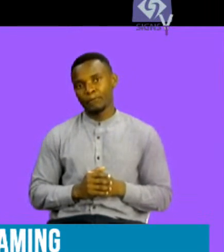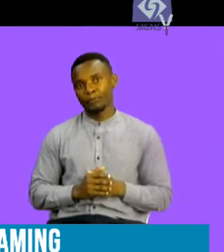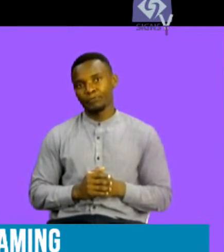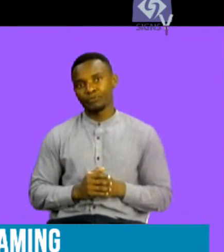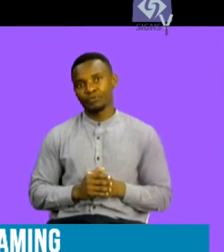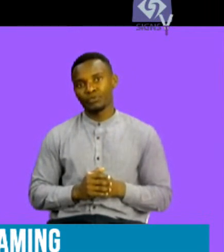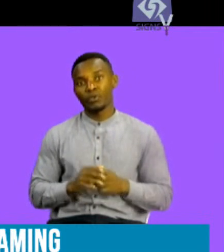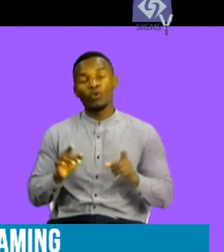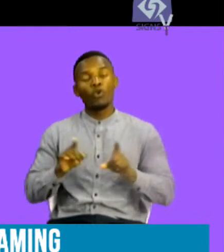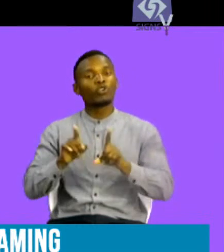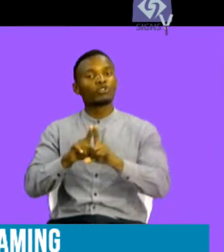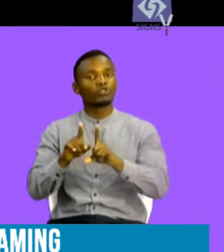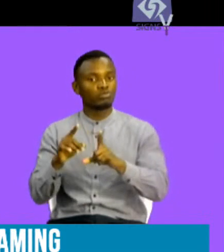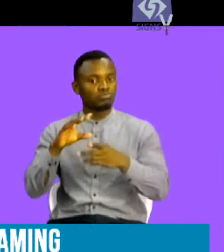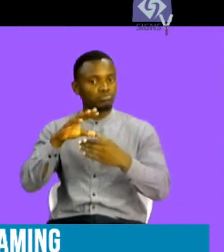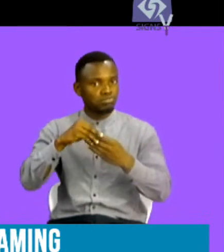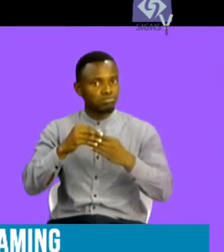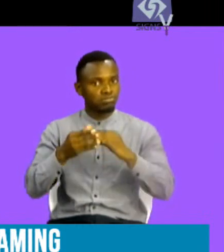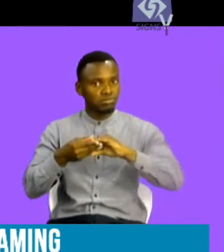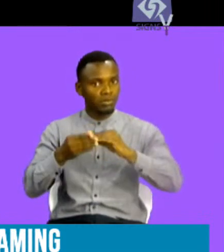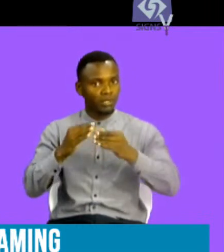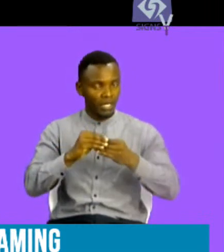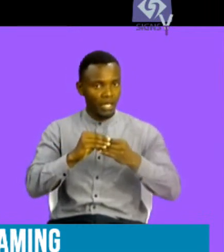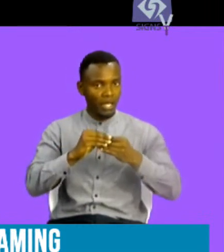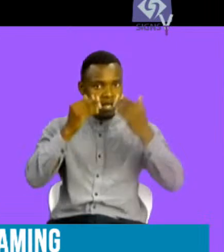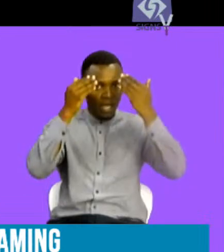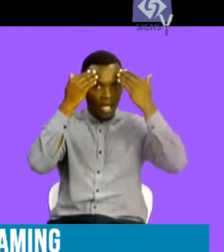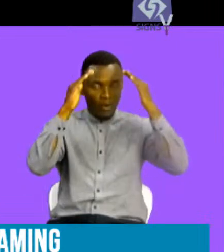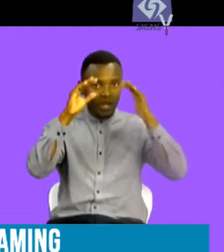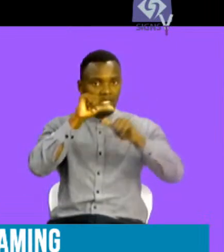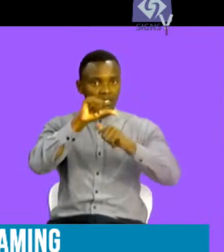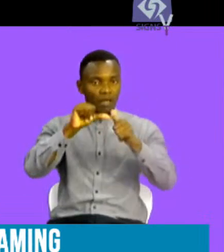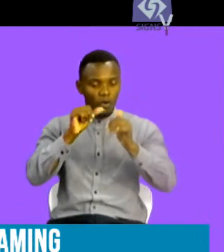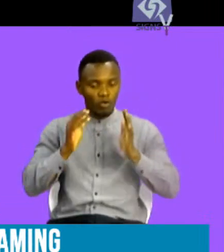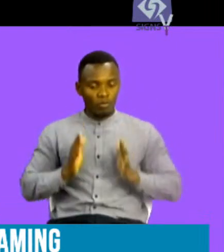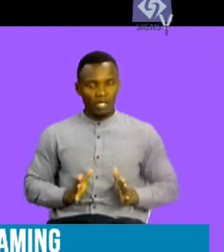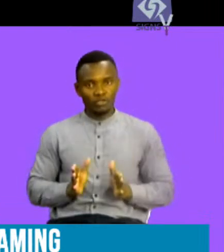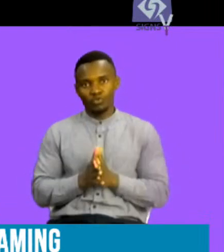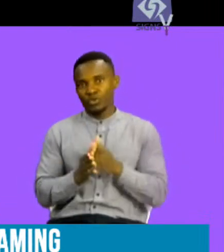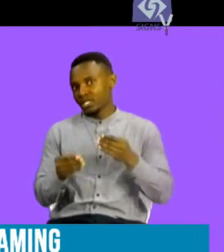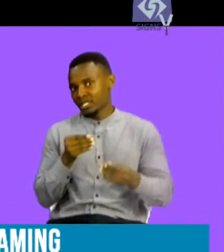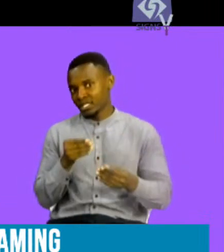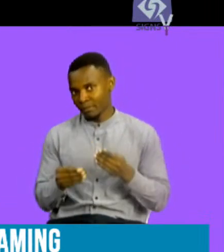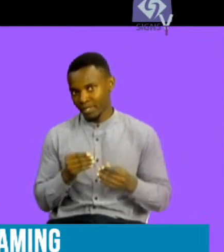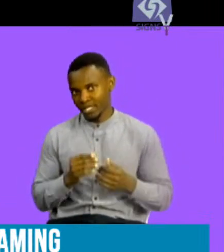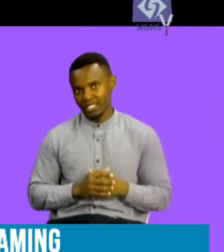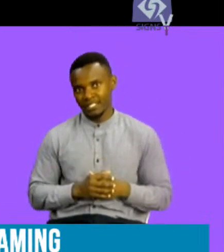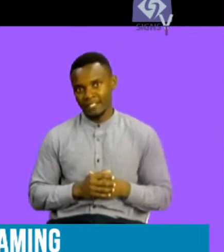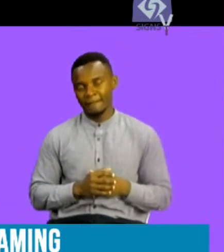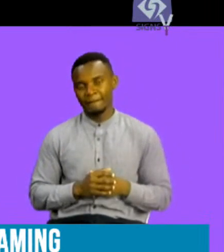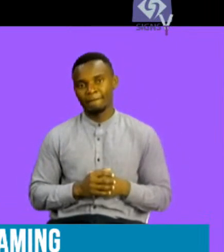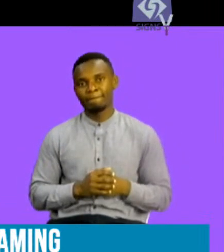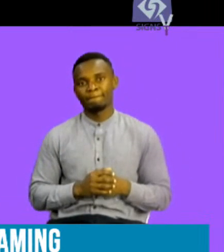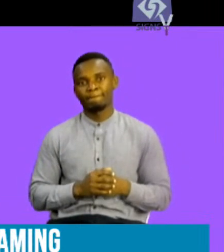to give awareness on people living with disability, or rather people with disabilities.